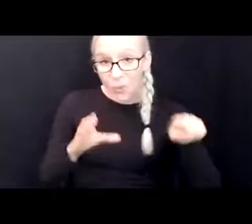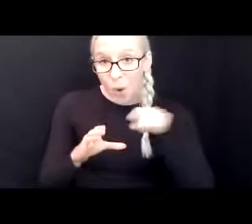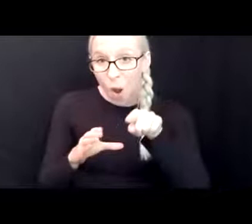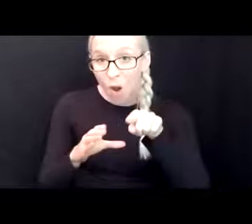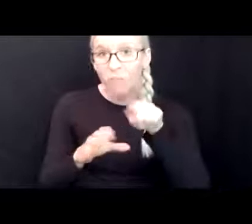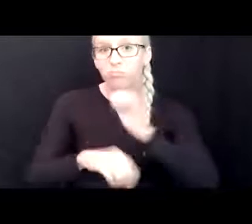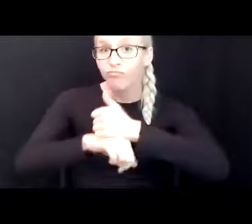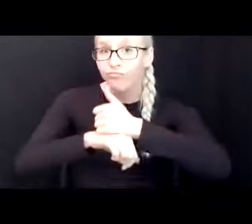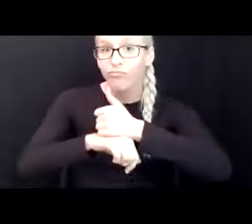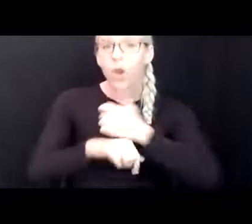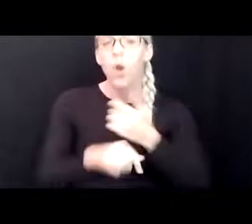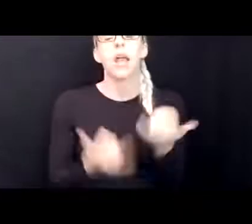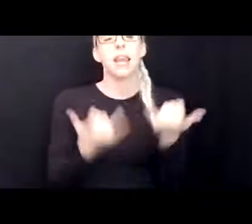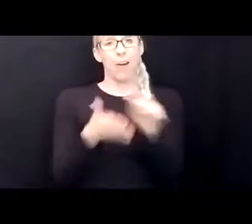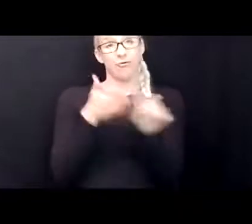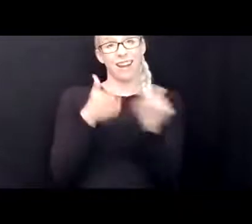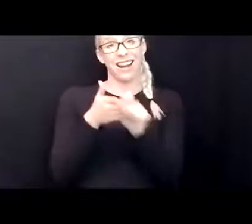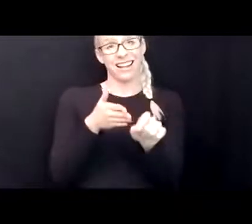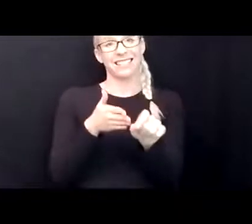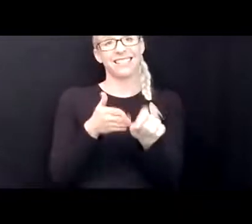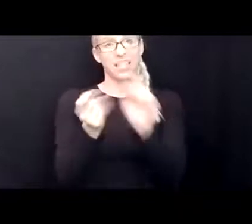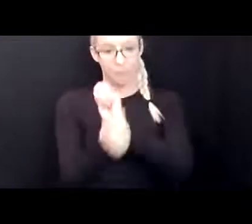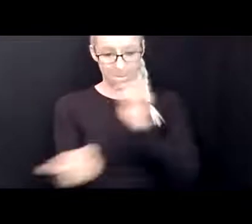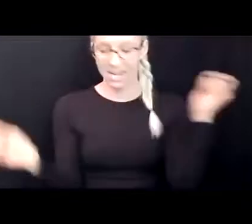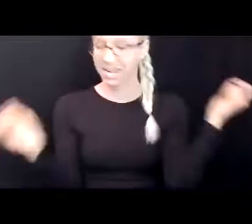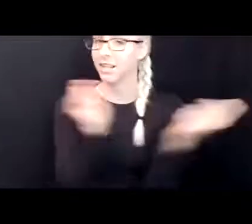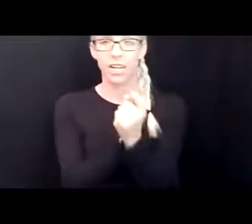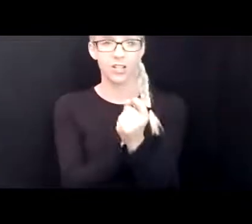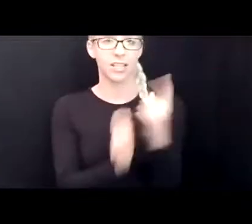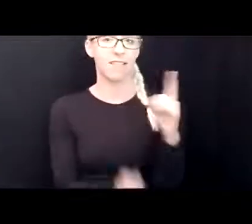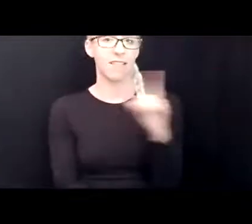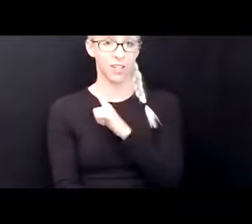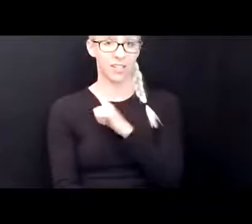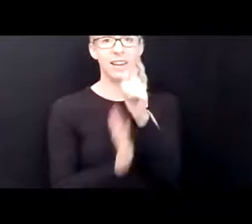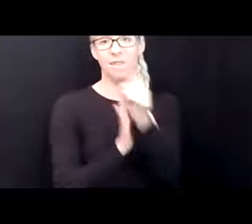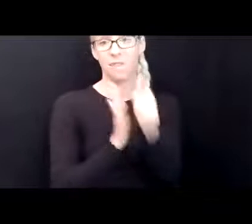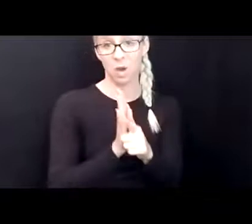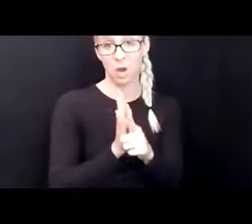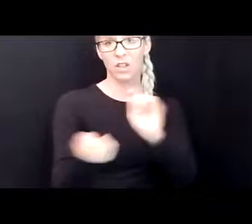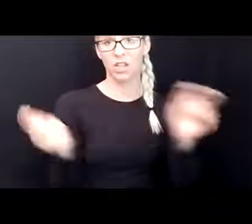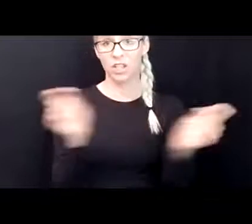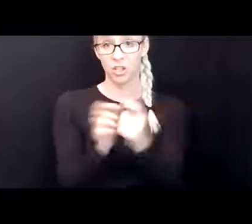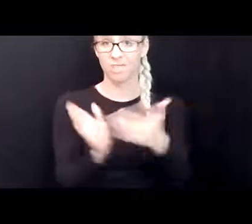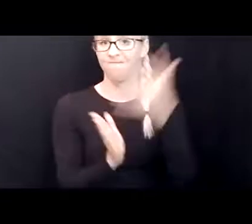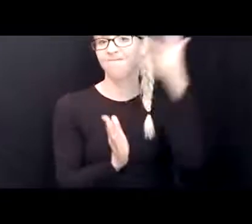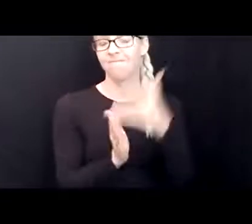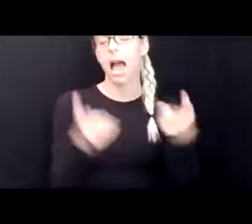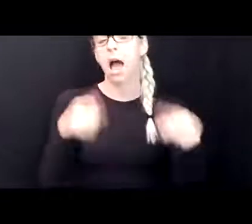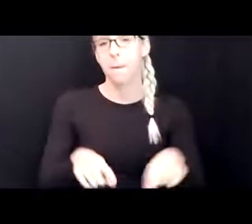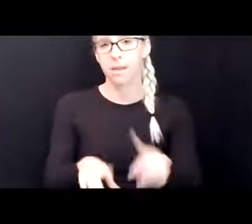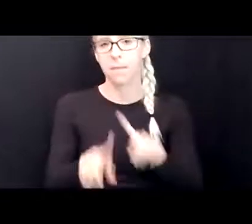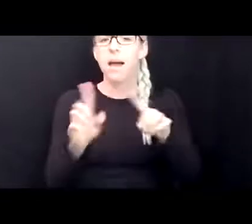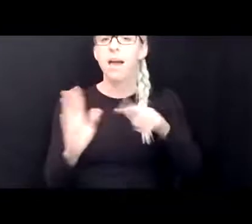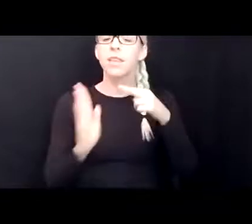whole new chapter number. So there are some changes that happen legislatively from time to time. But the whole intent of the